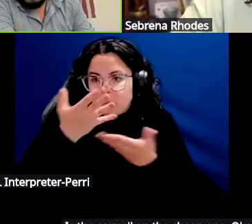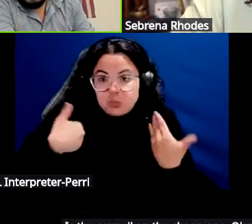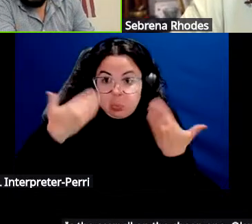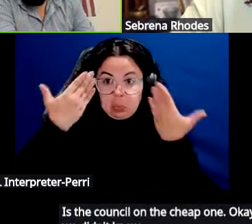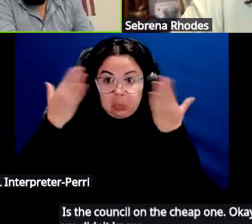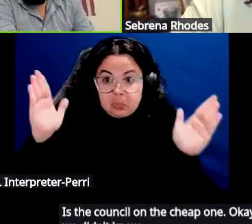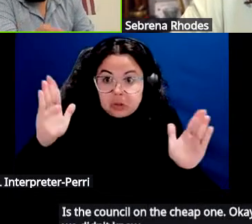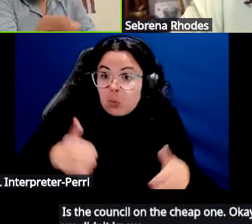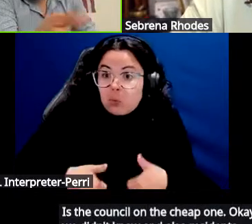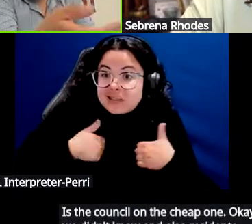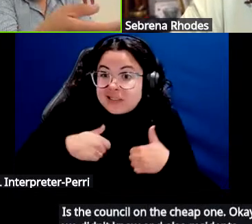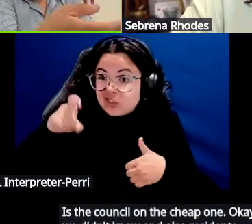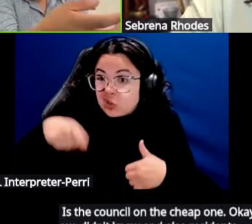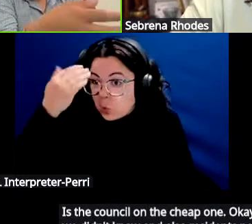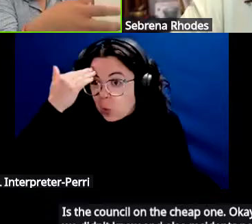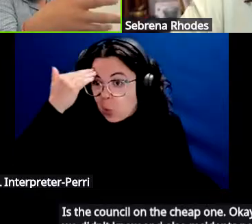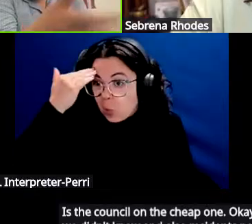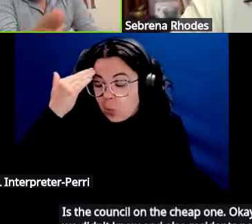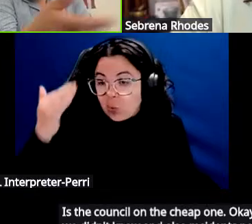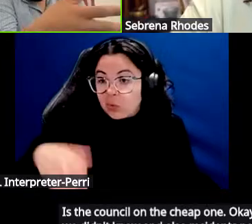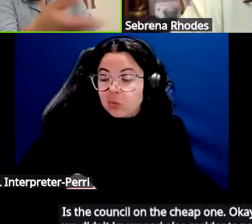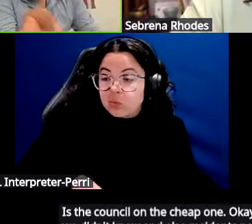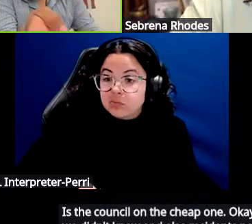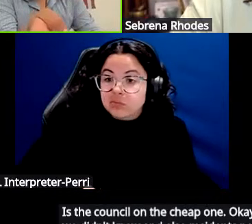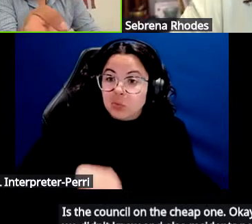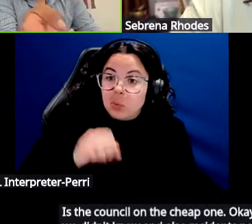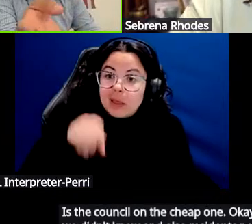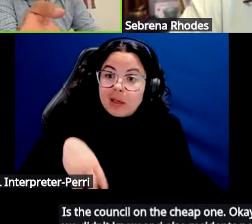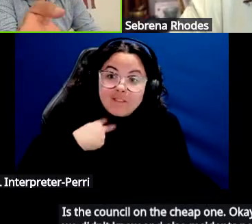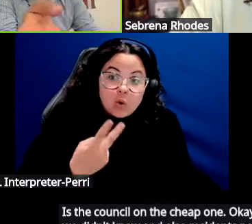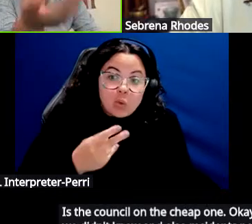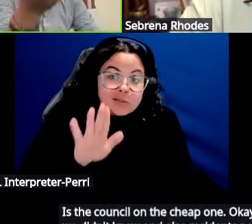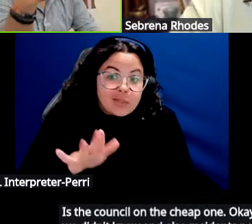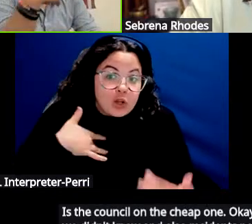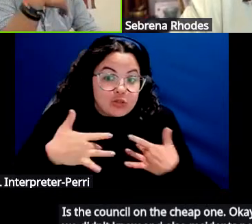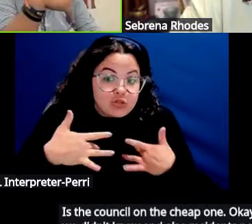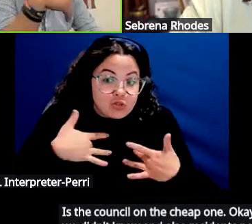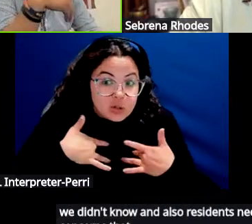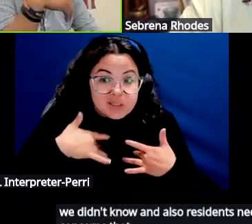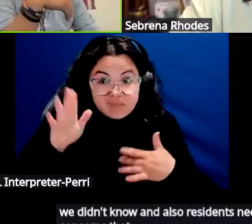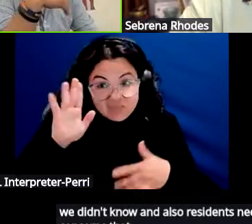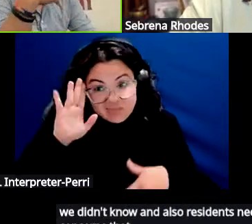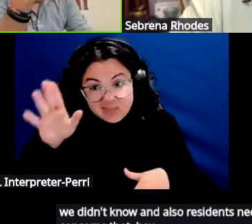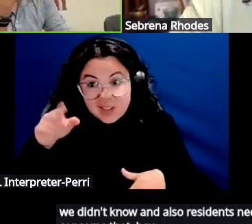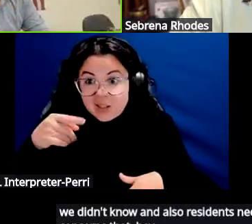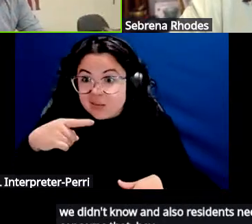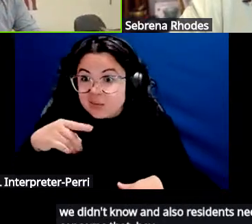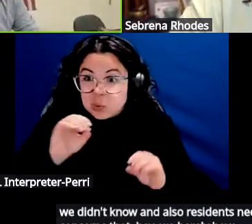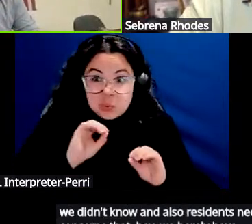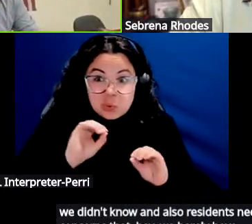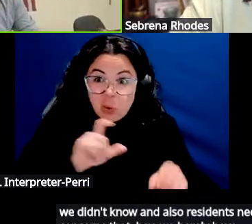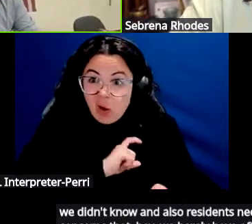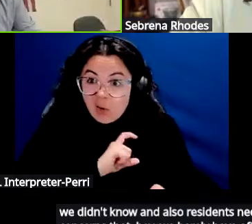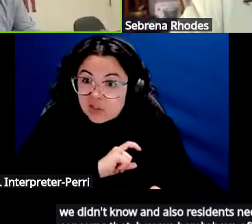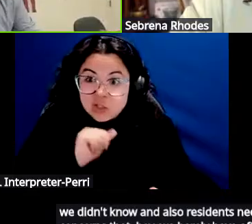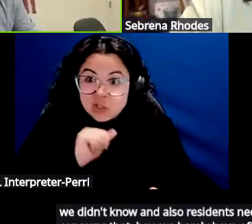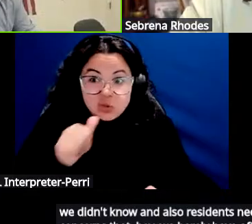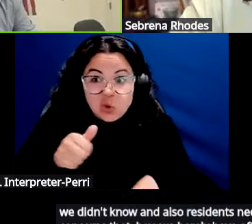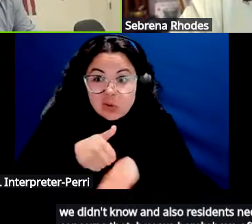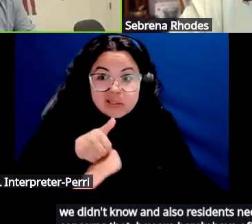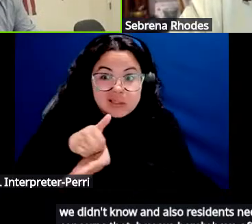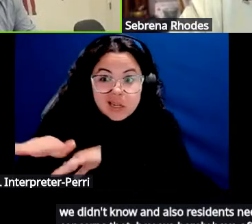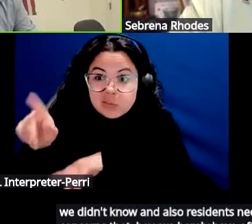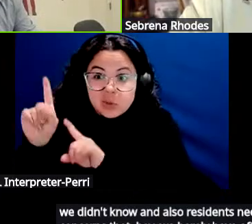also residents need to know, so they can actually voice their concerns that, hey, we barely have officers, don't take them to go babysit